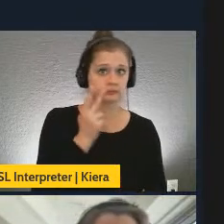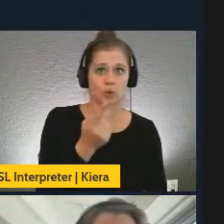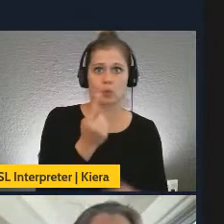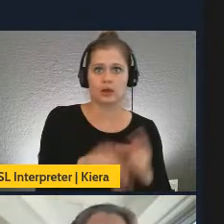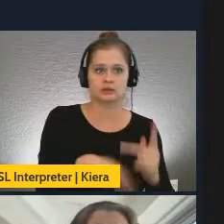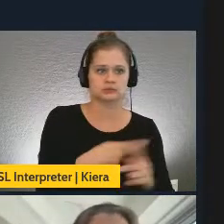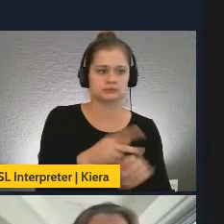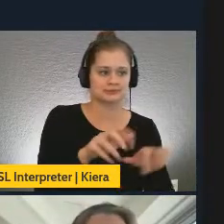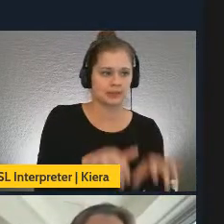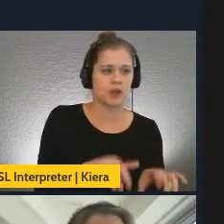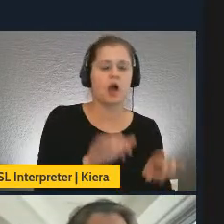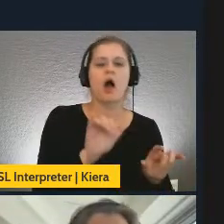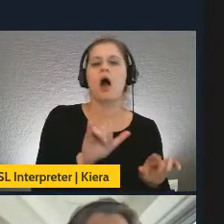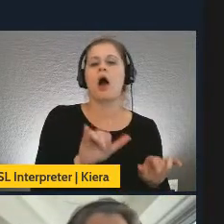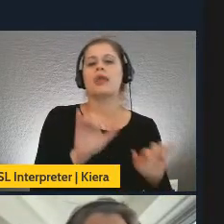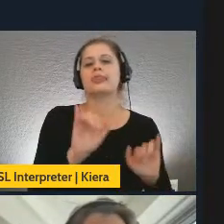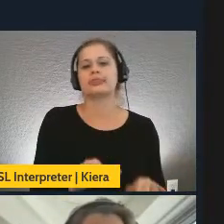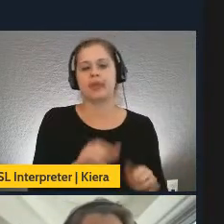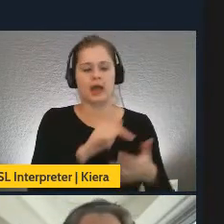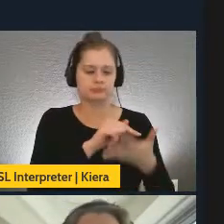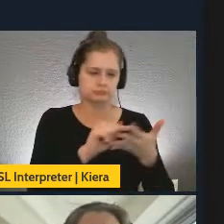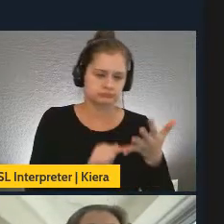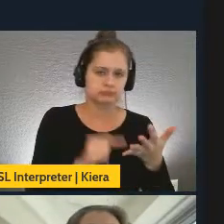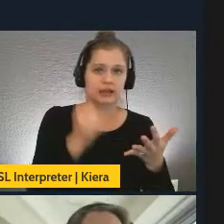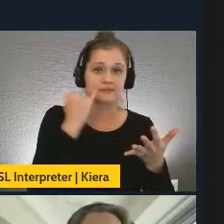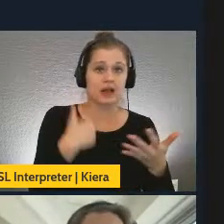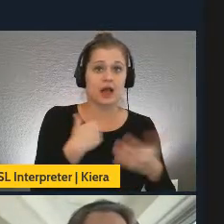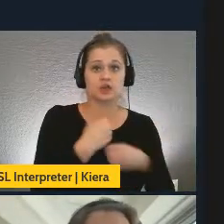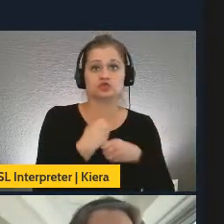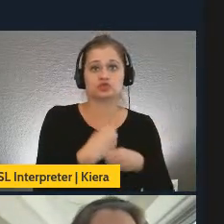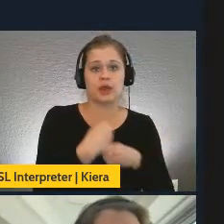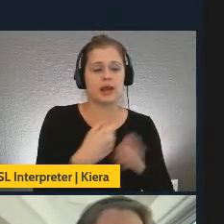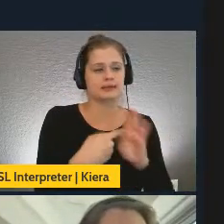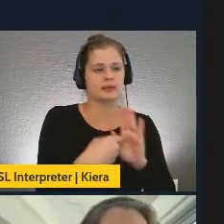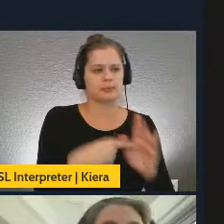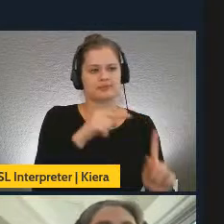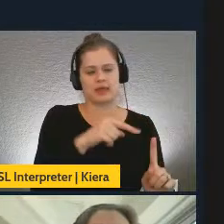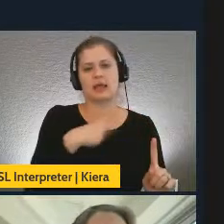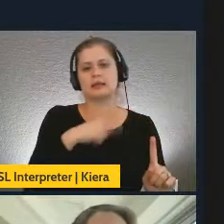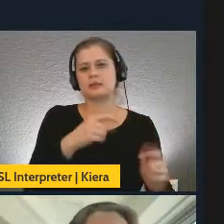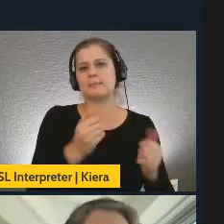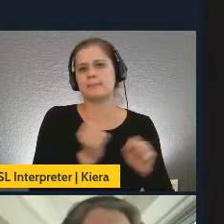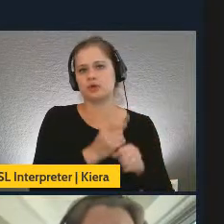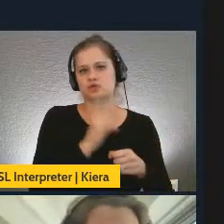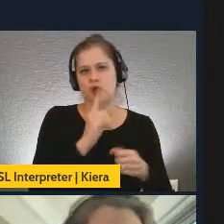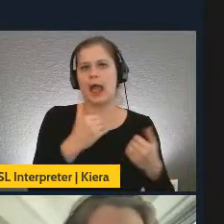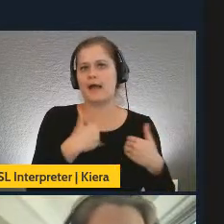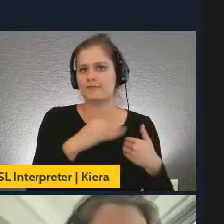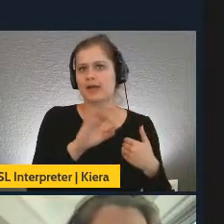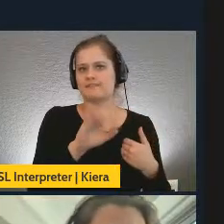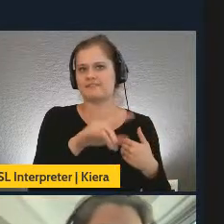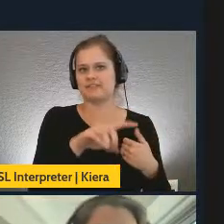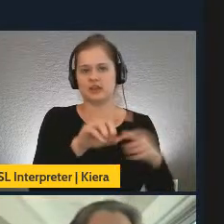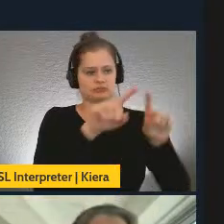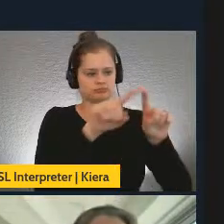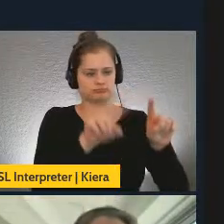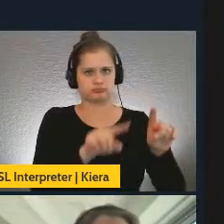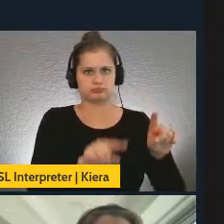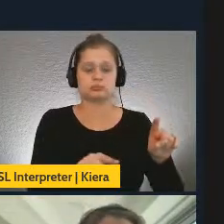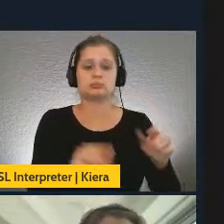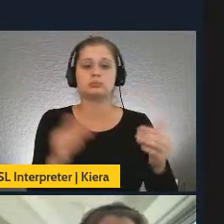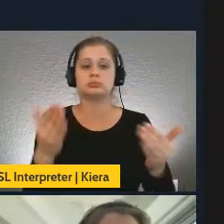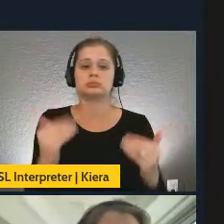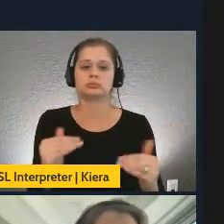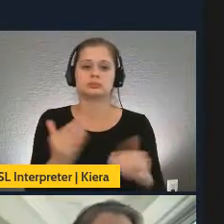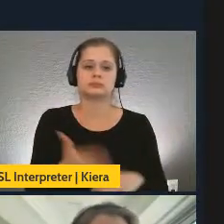Y, and Z. I now know that if I'm creating an instance of the type, I need to make sure I have fields X, Y, and Z. Also increased IDE support,